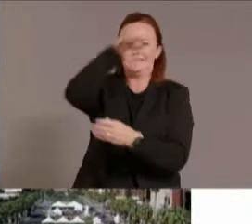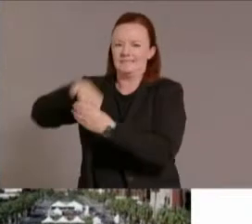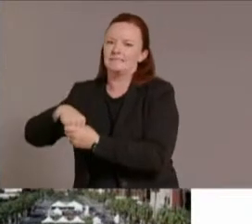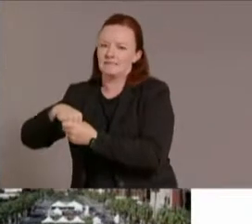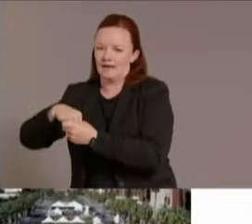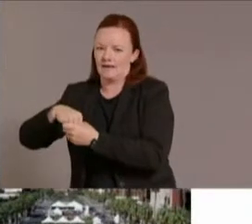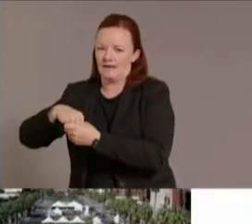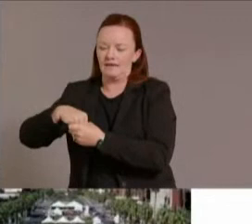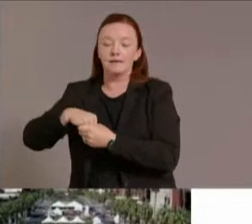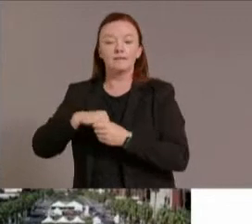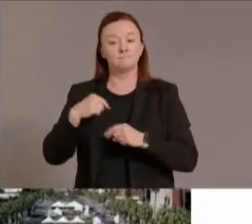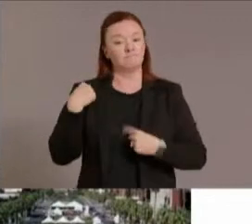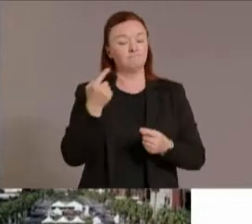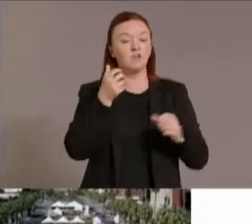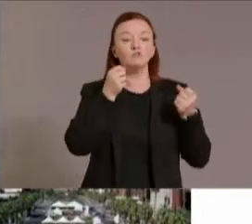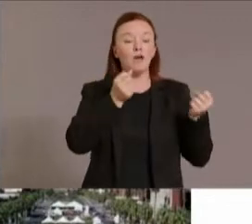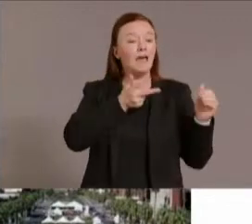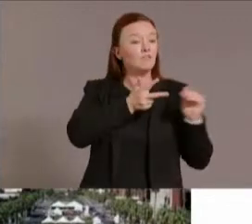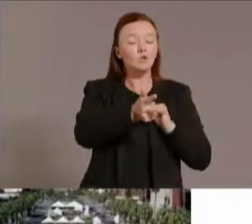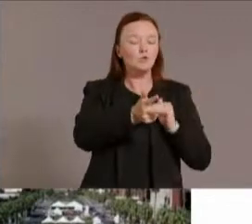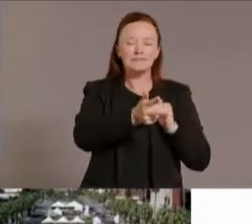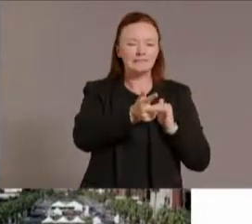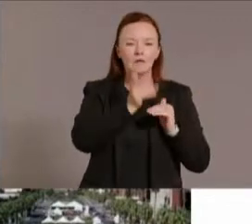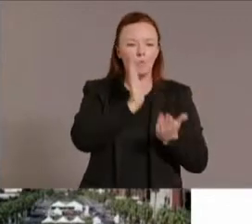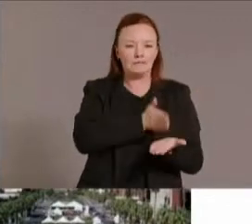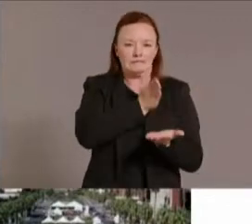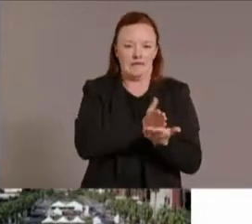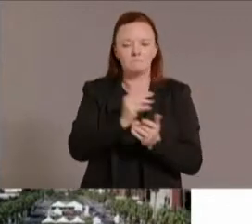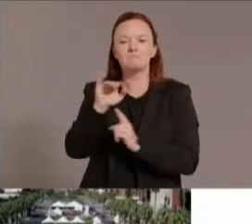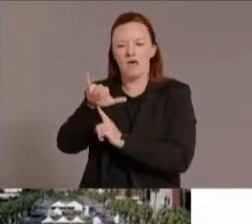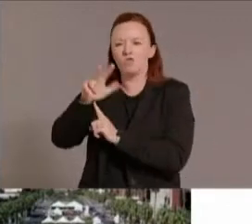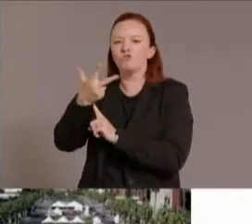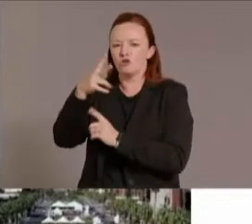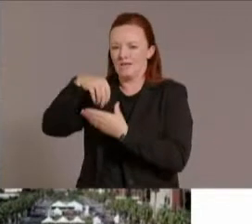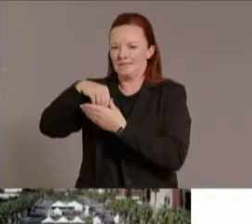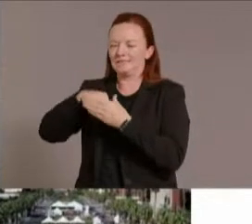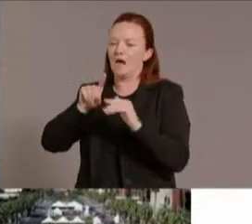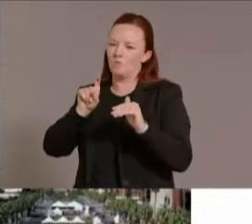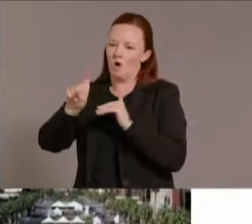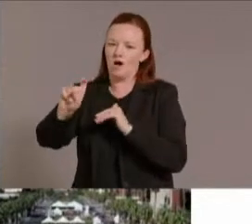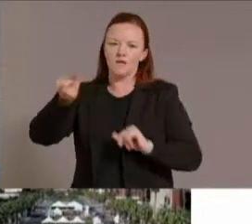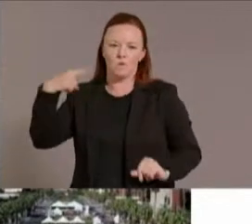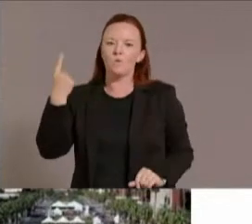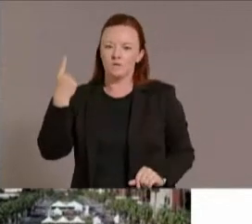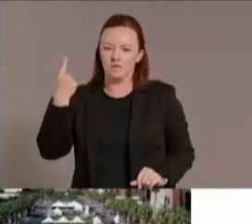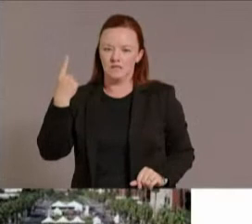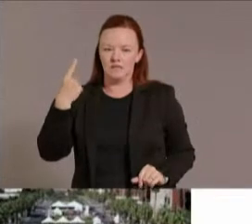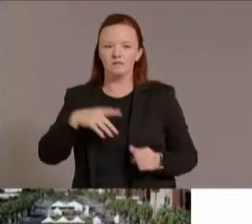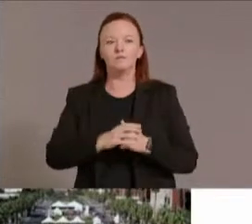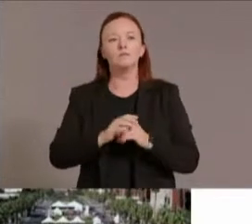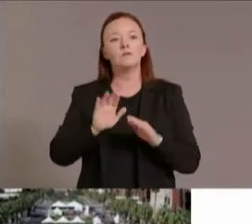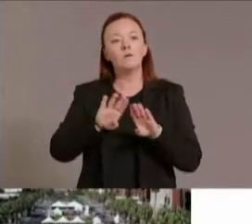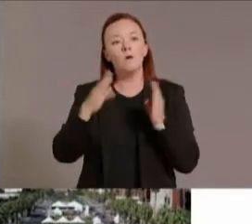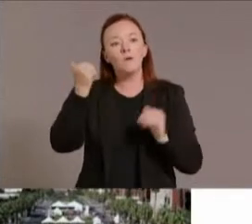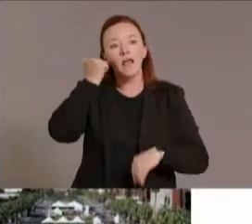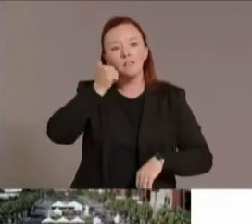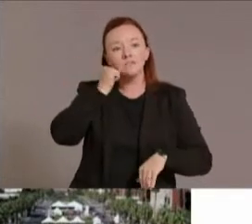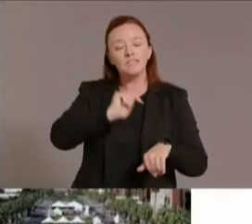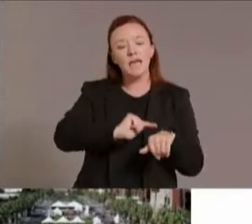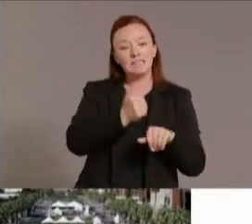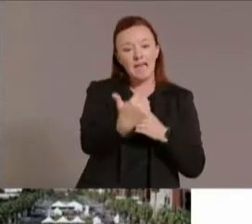opportunity starting on May 3rd. They are open daily from 10 a.m. to 10 p.m. and they offer more than 4,000 appointments a